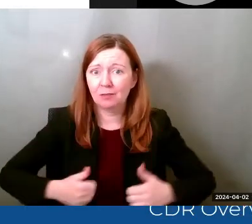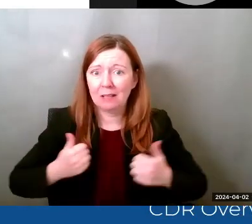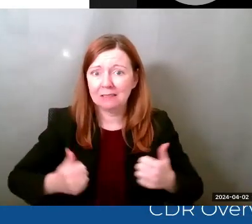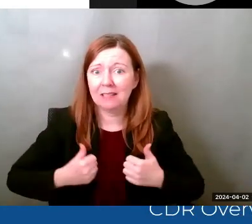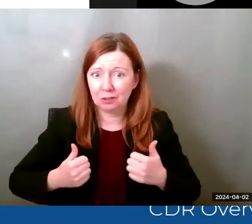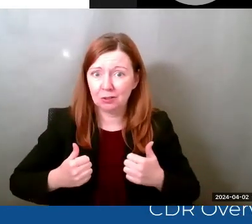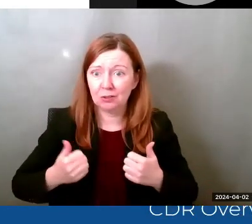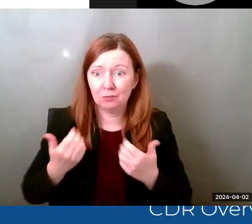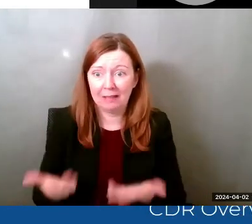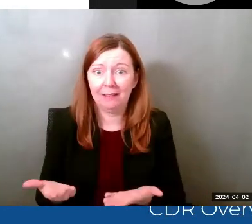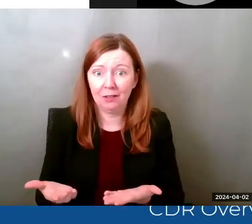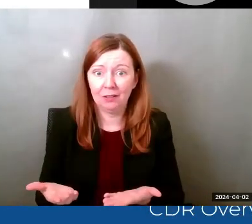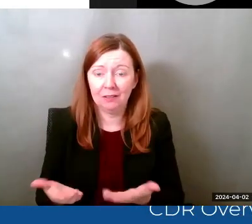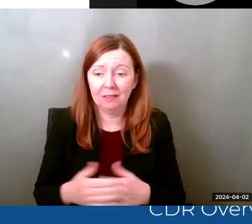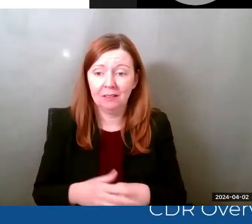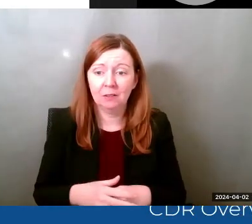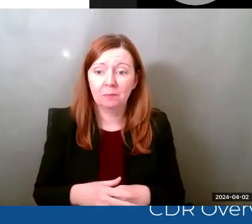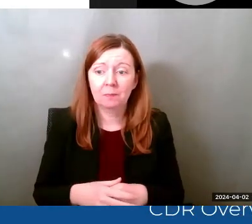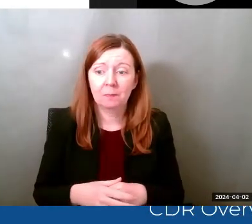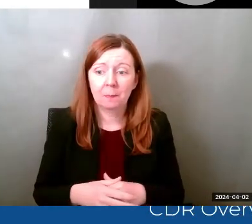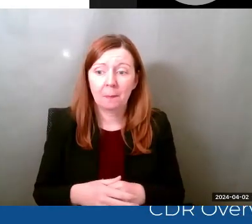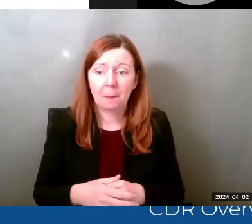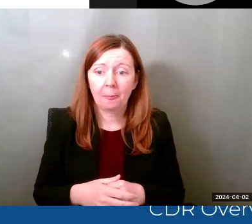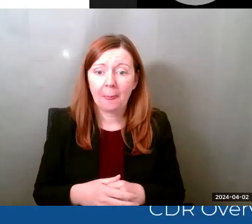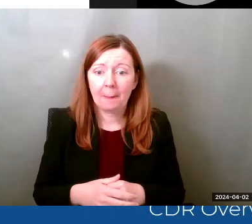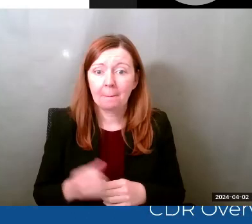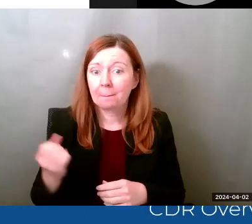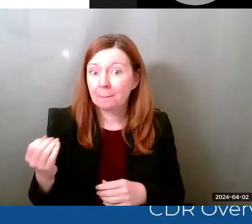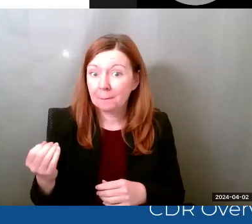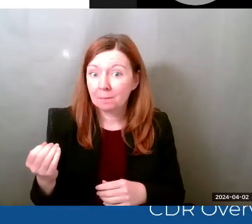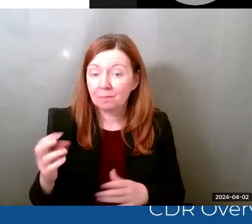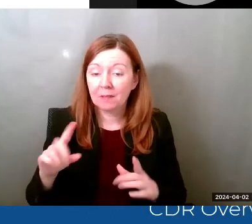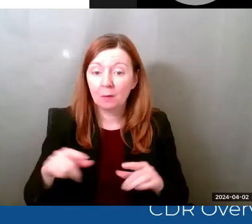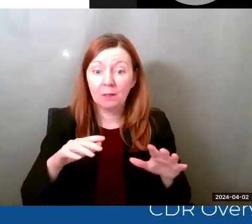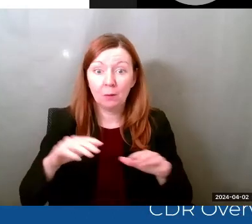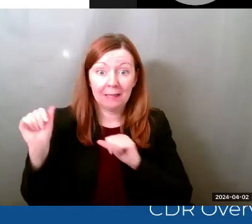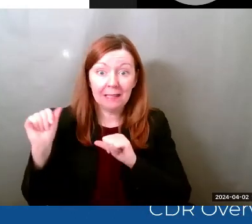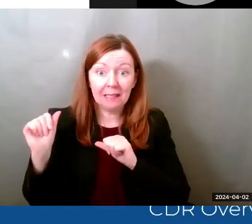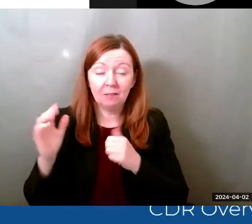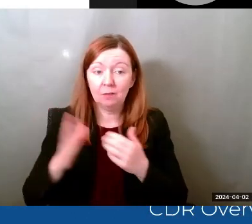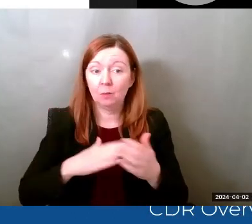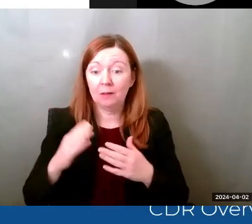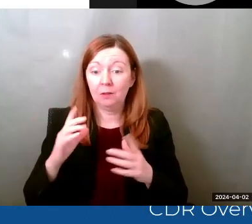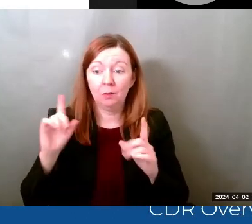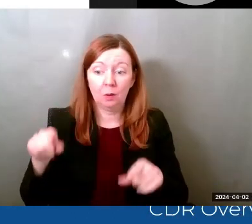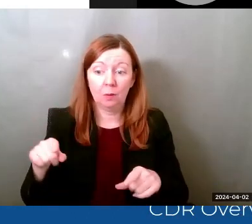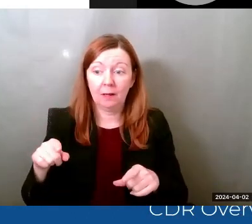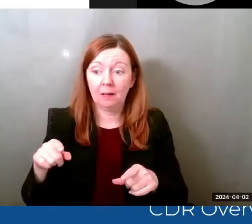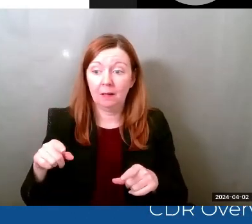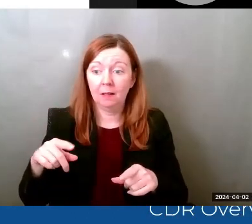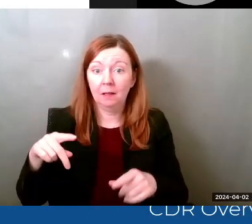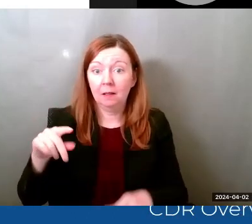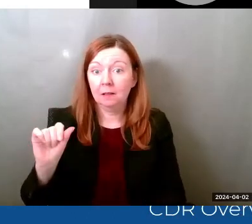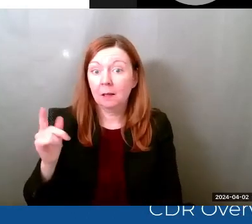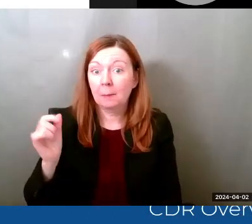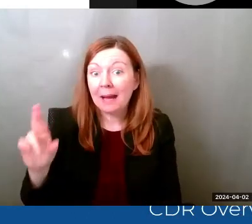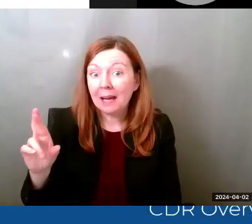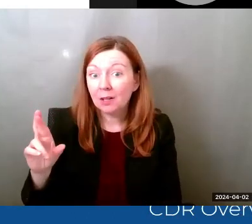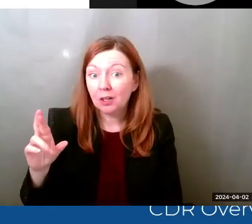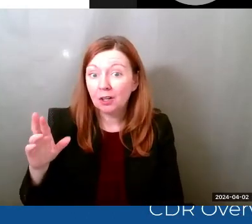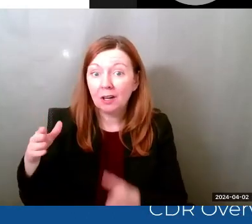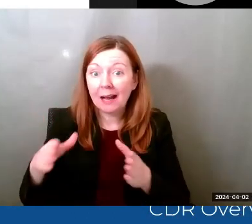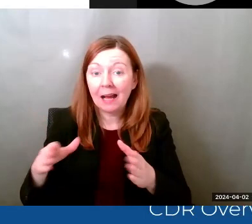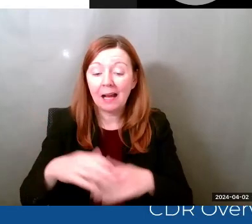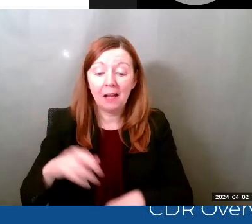residential in that area. So therefore, when you're leaving out, whether you're going down Packer Avenue or you're going